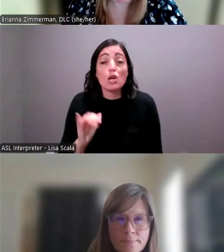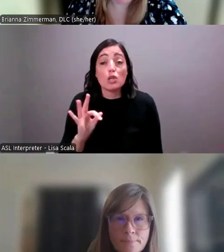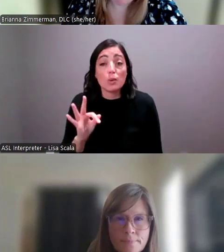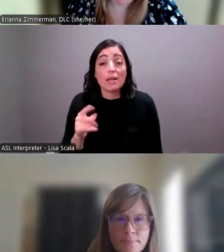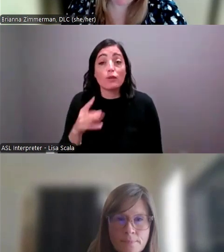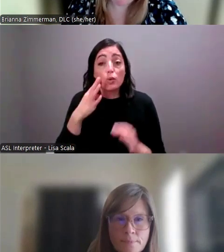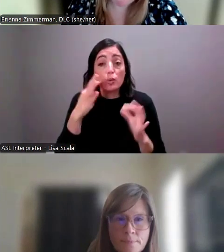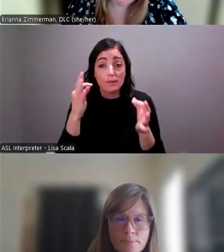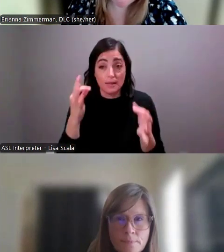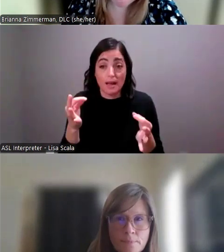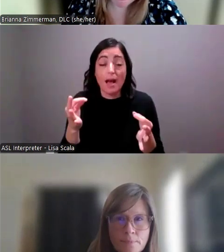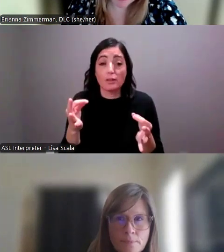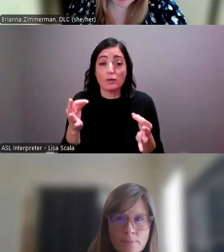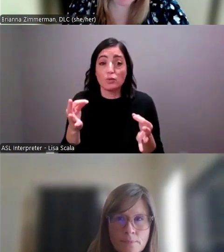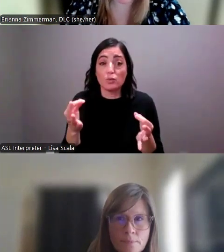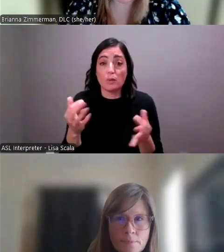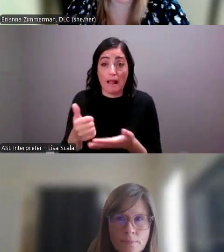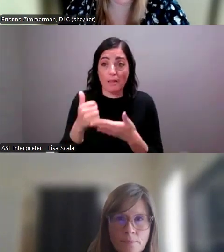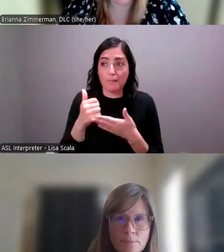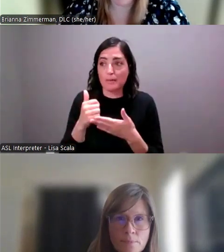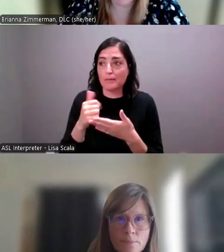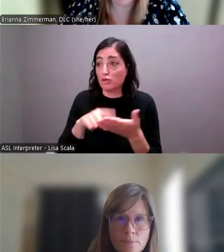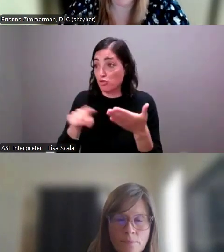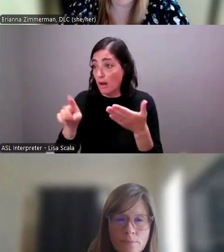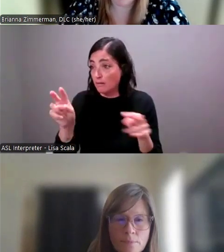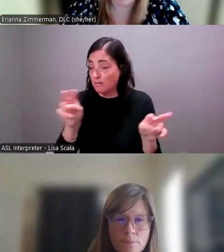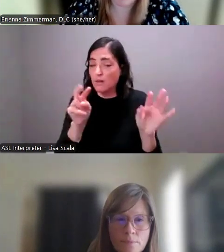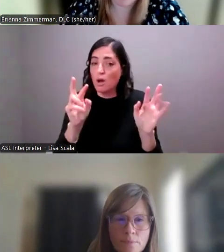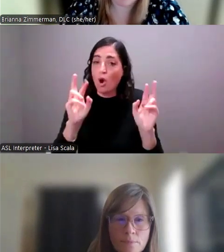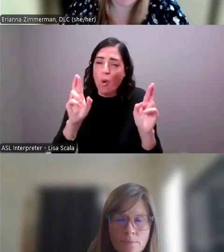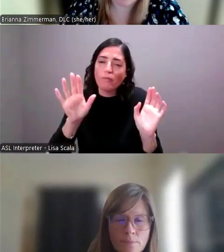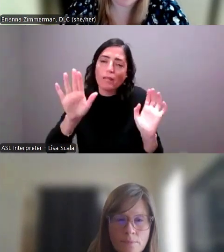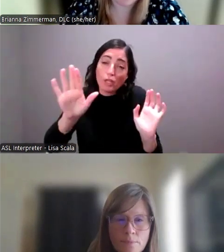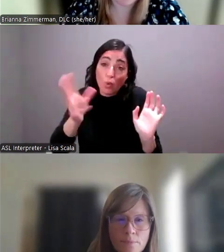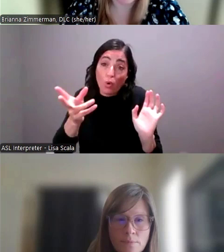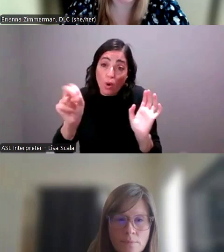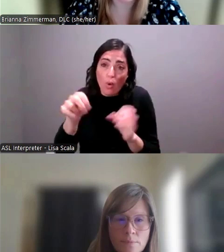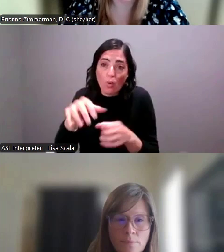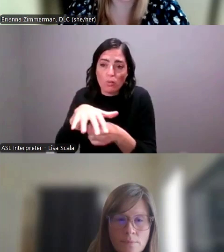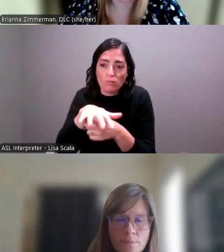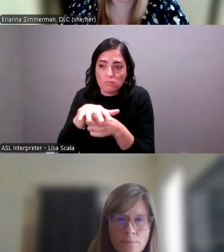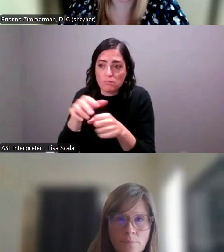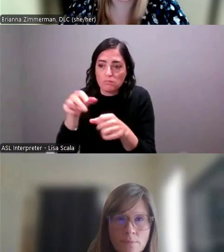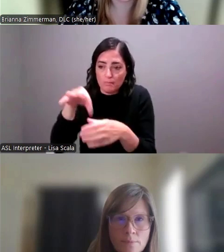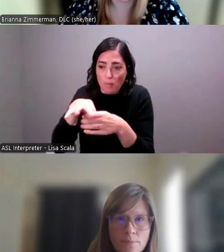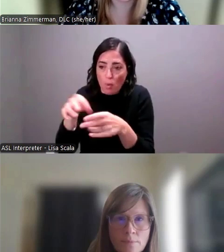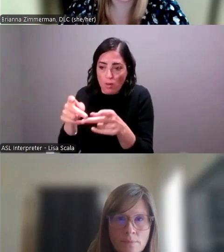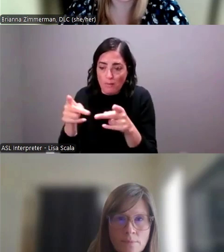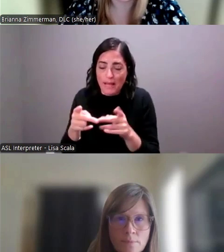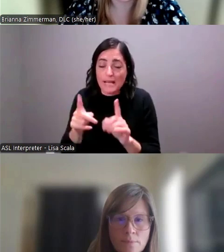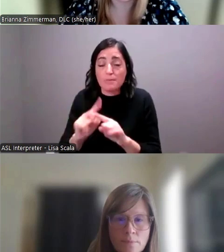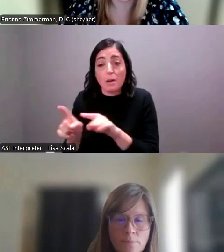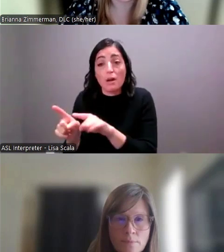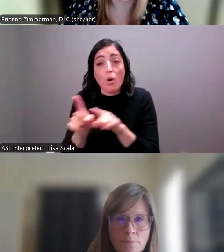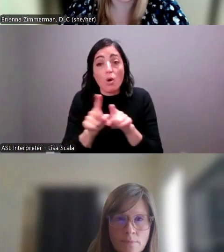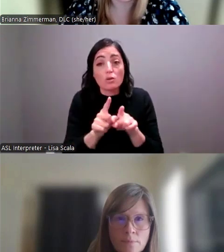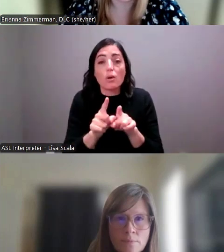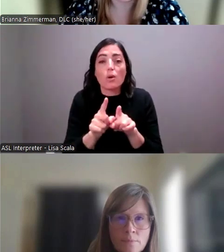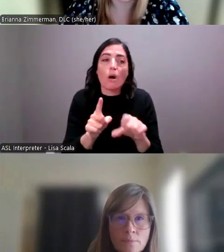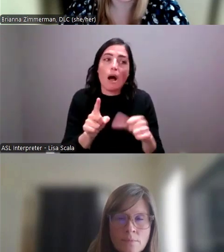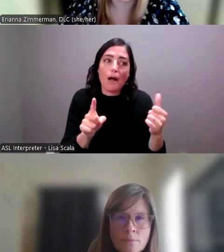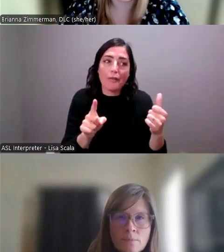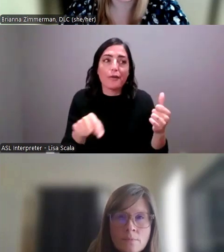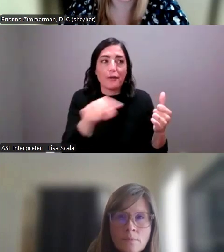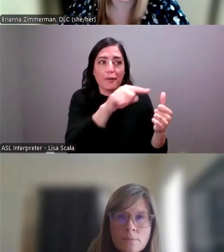to be checking out either, hopefully at least your polling place where you vote, but also